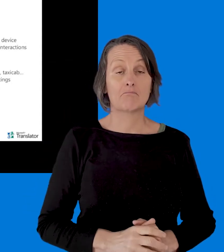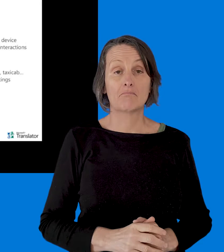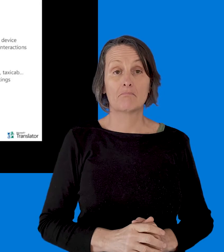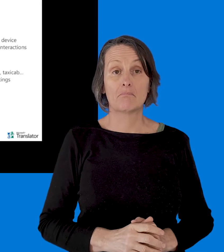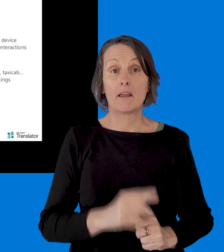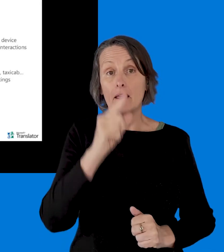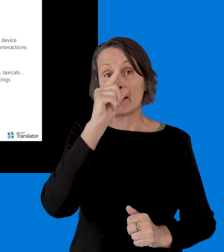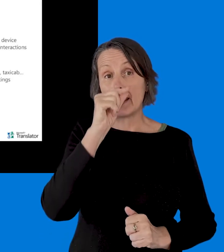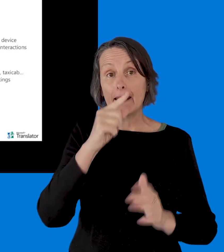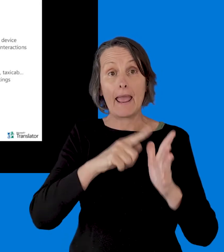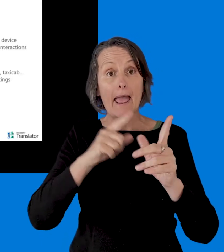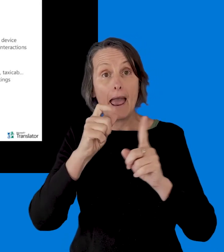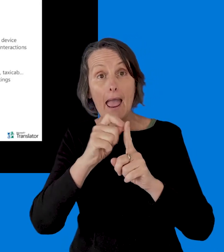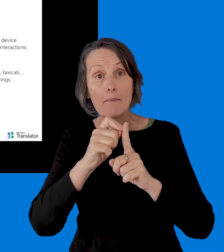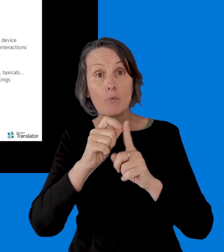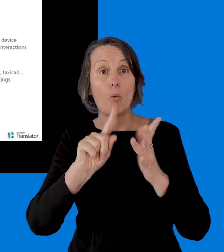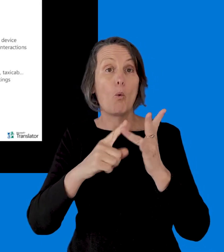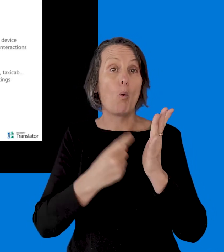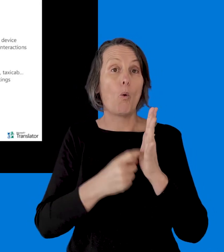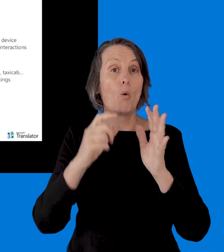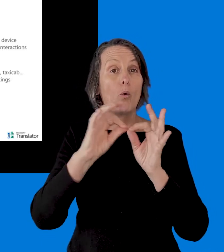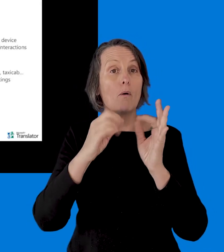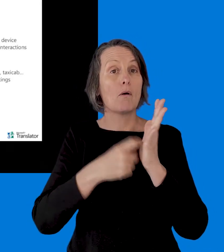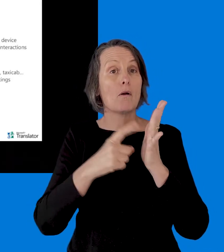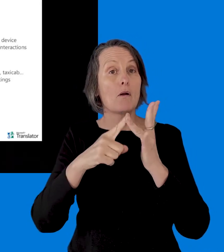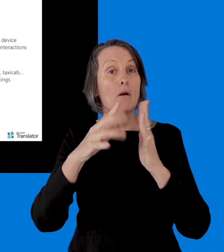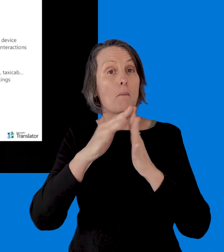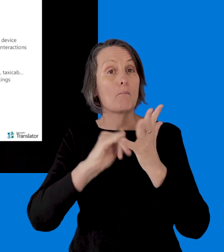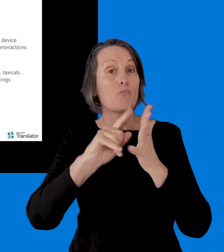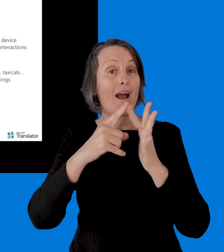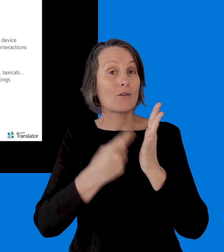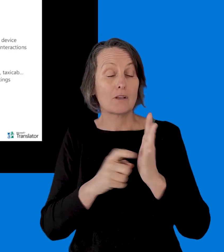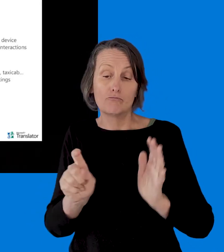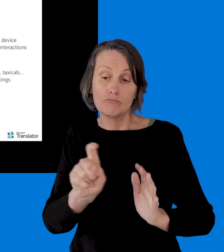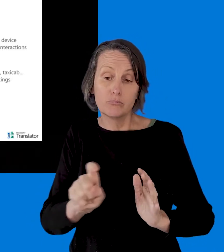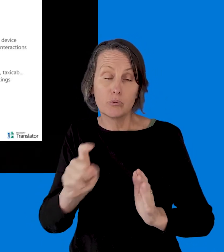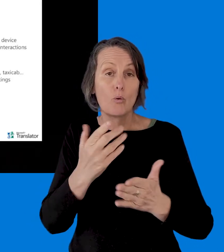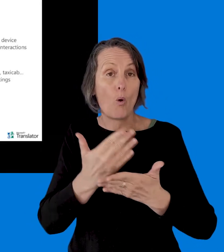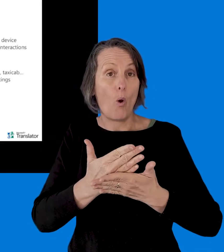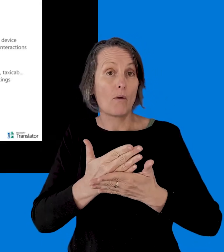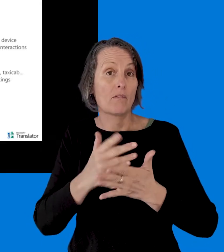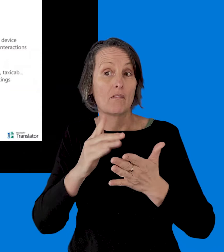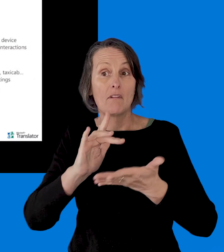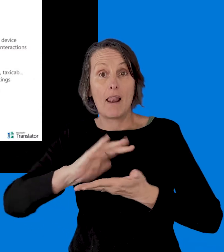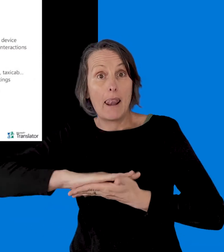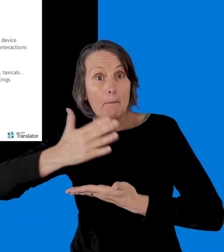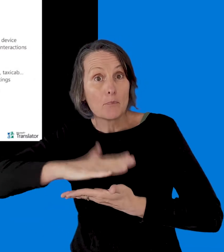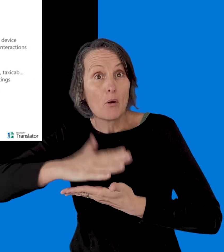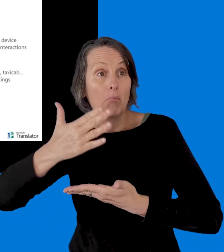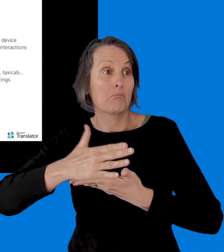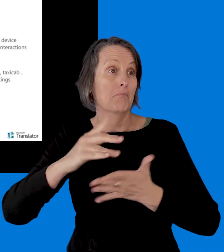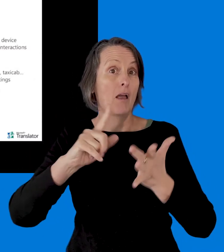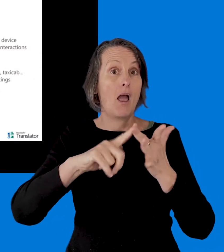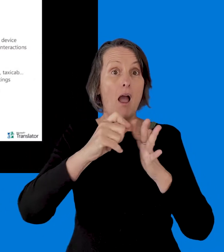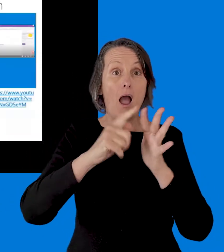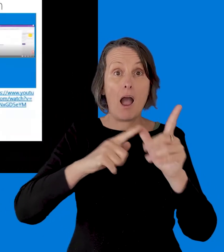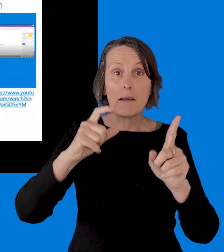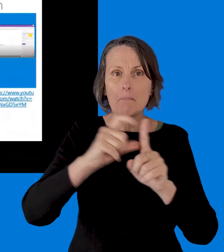on tablets, so like on an iPad, for instance, or laptops, or any kind of computational device that has a